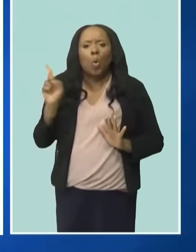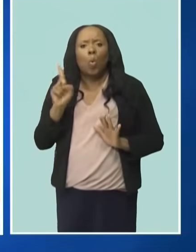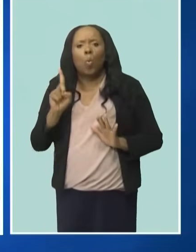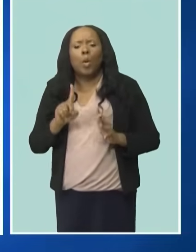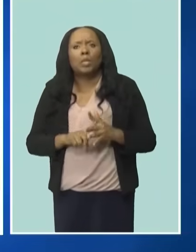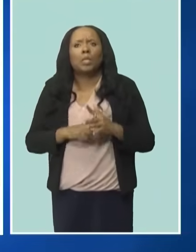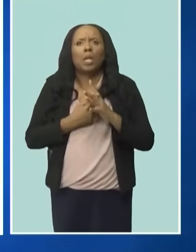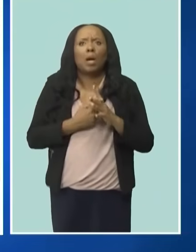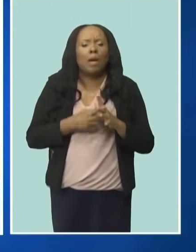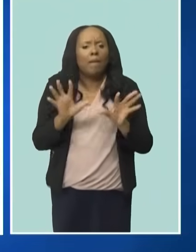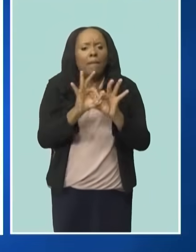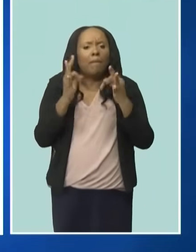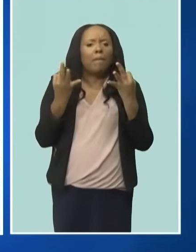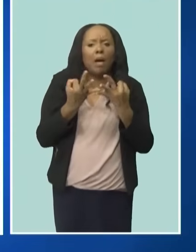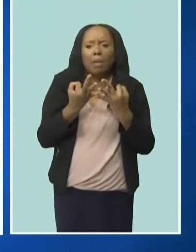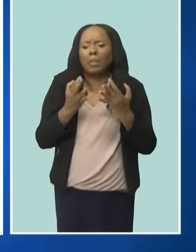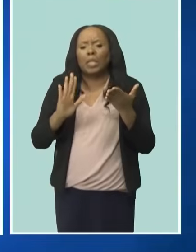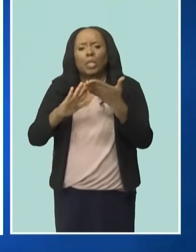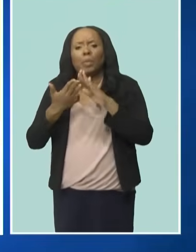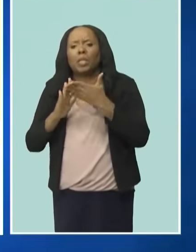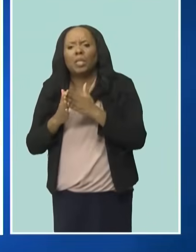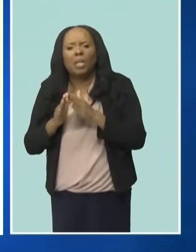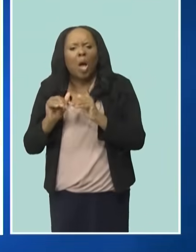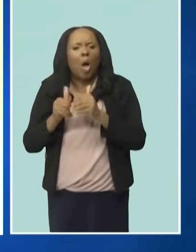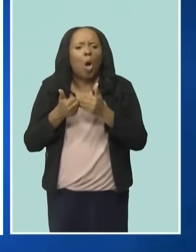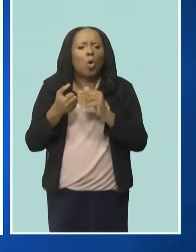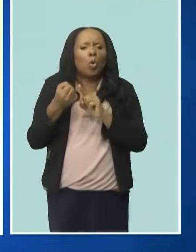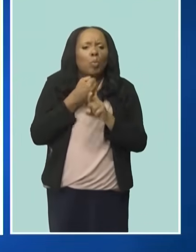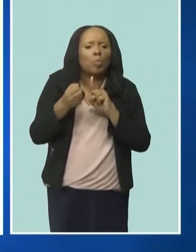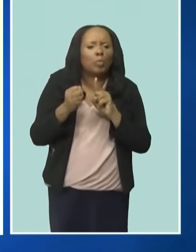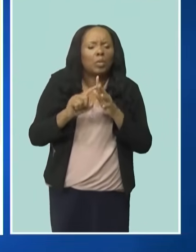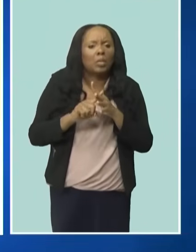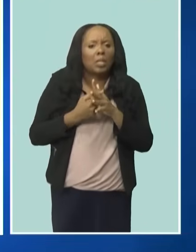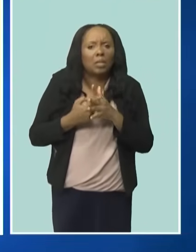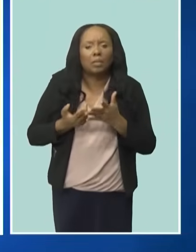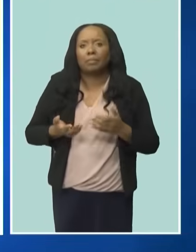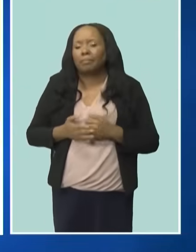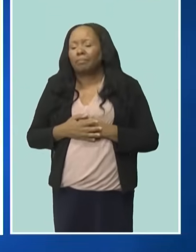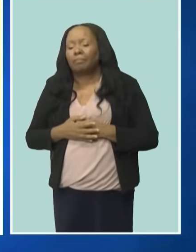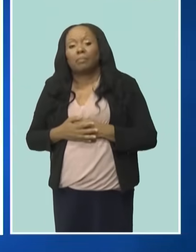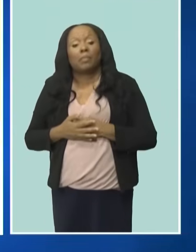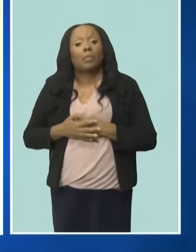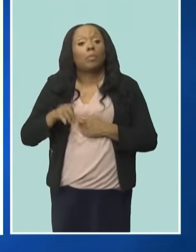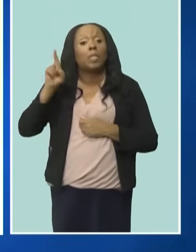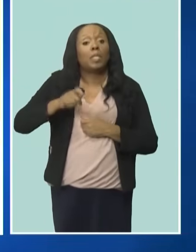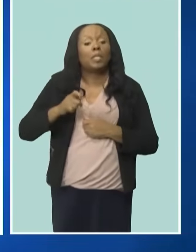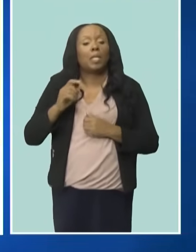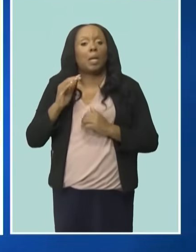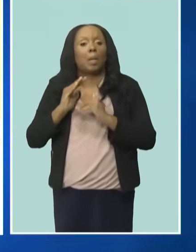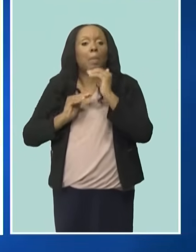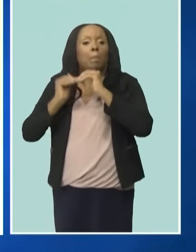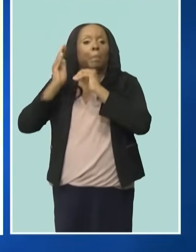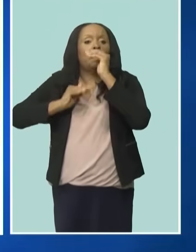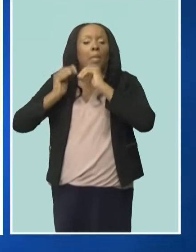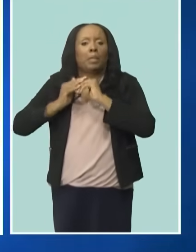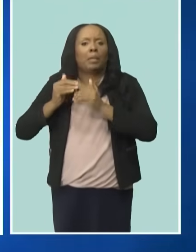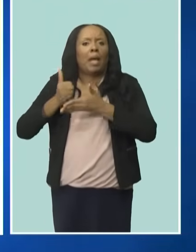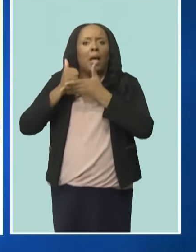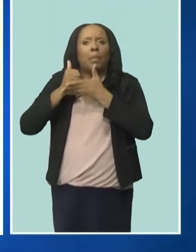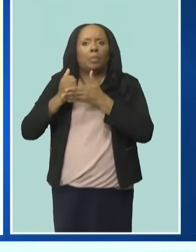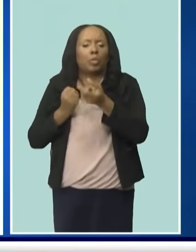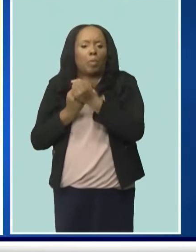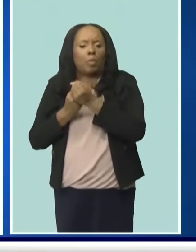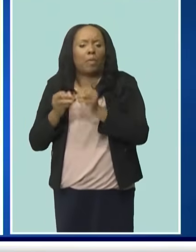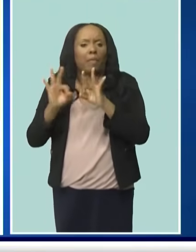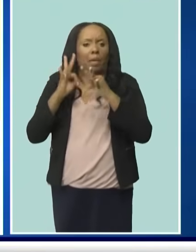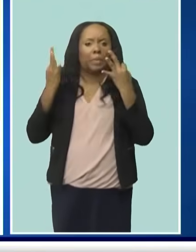each stakeholder doing their part. We have to build families as part of our core work, and that if we continue